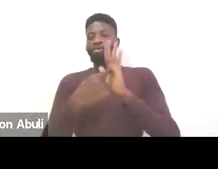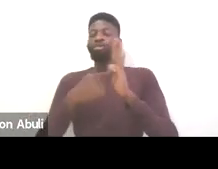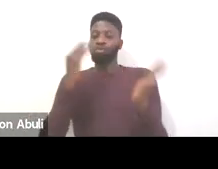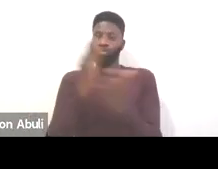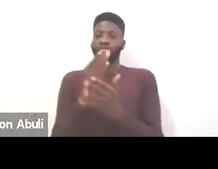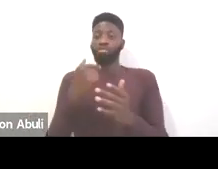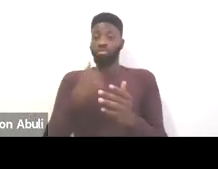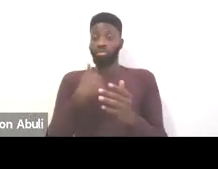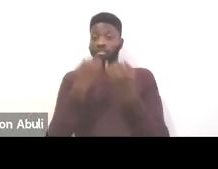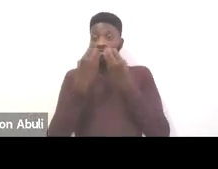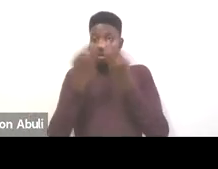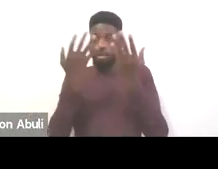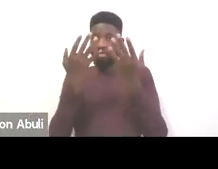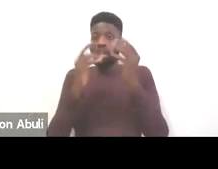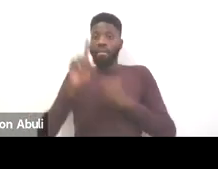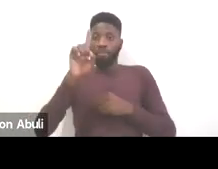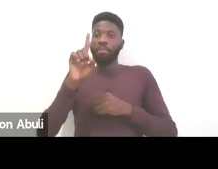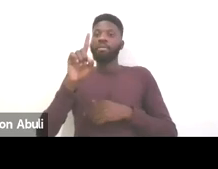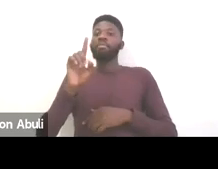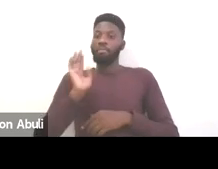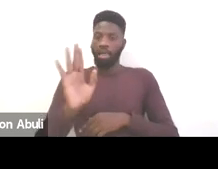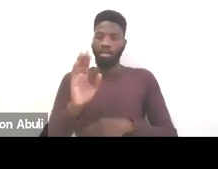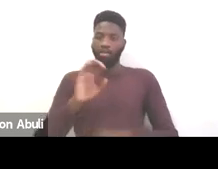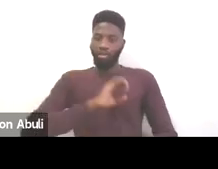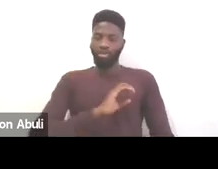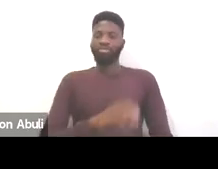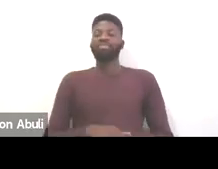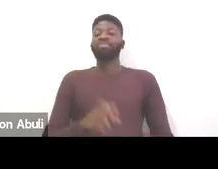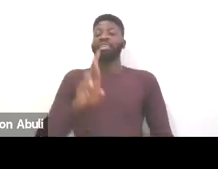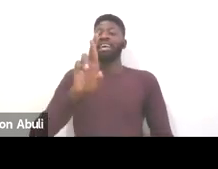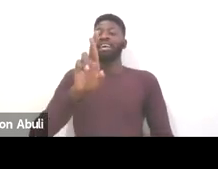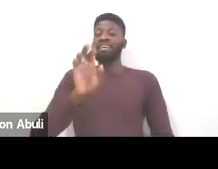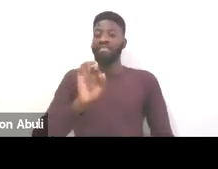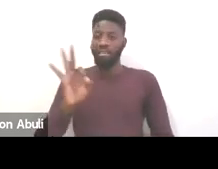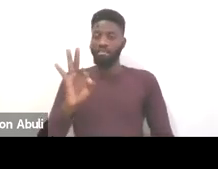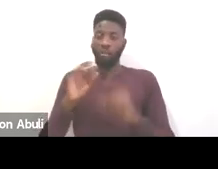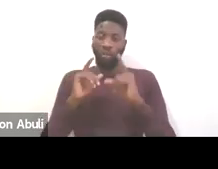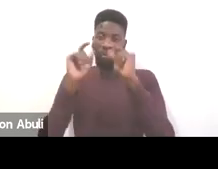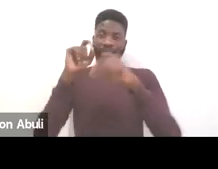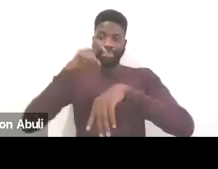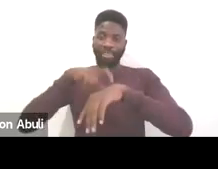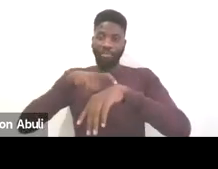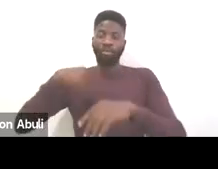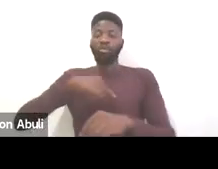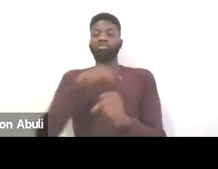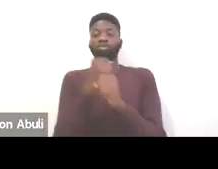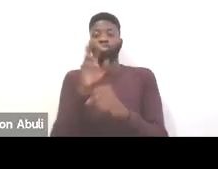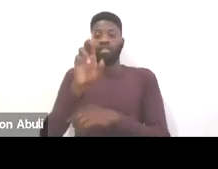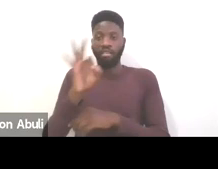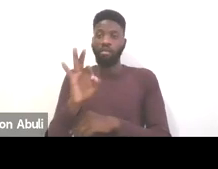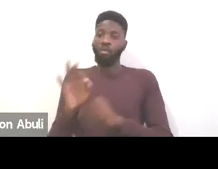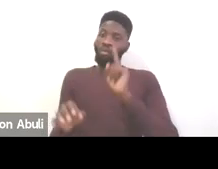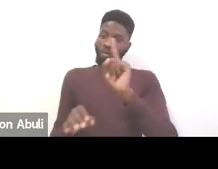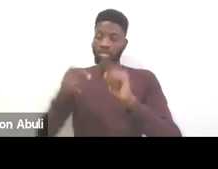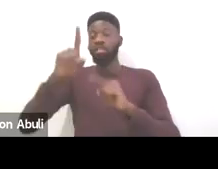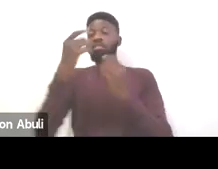given is yours. For the referencing, we said that once we are doing the referencing, one, have you communicated